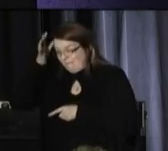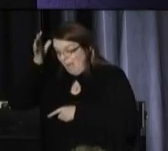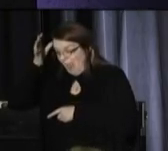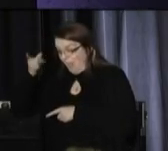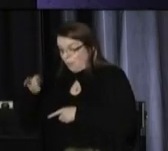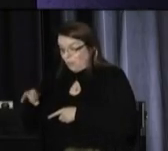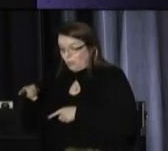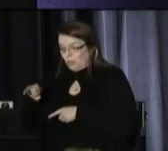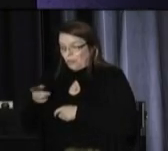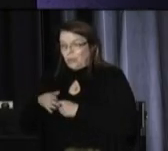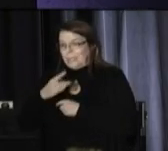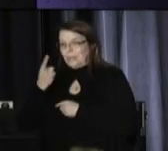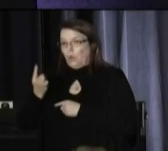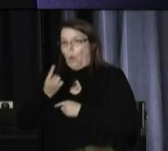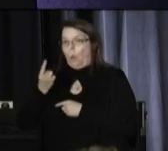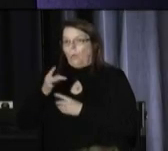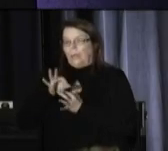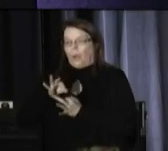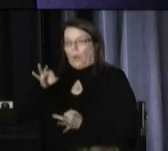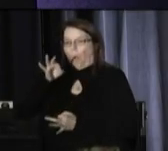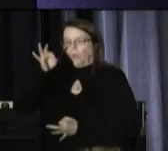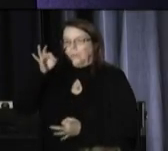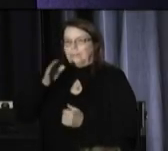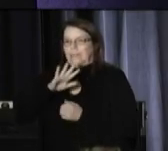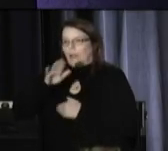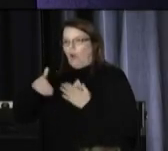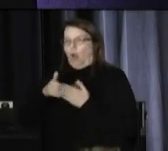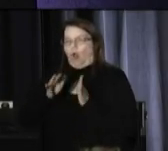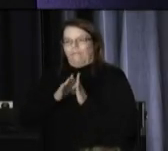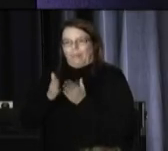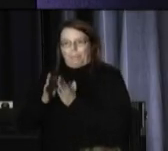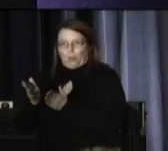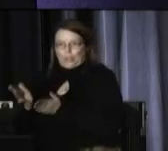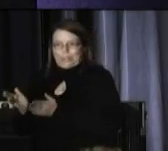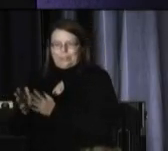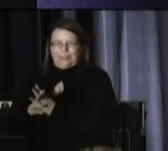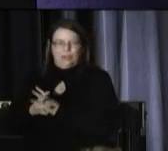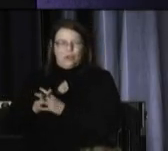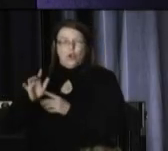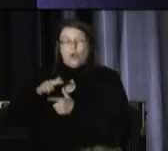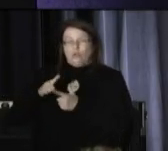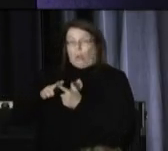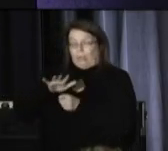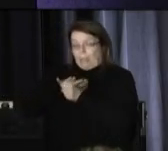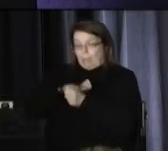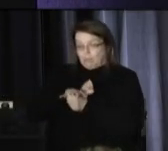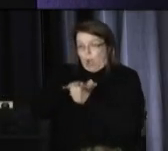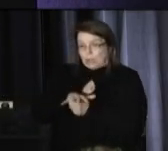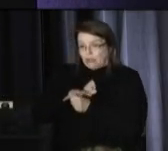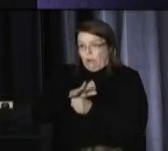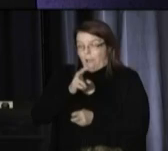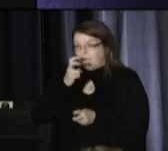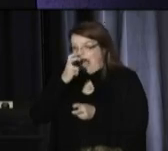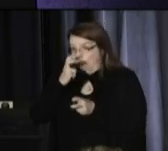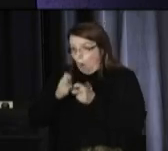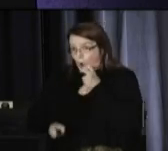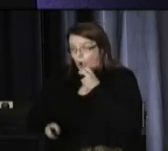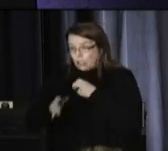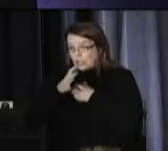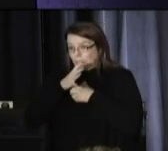is only a ghost in all of these books, and so then that pressure of how harsh the mothers